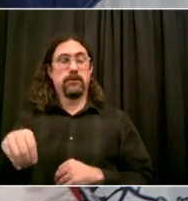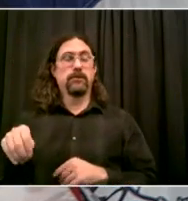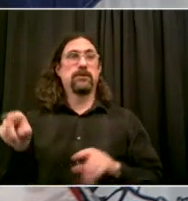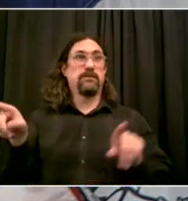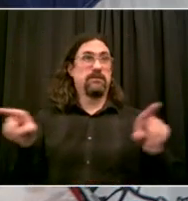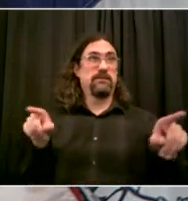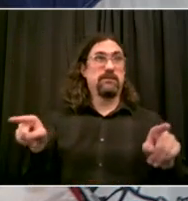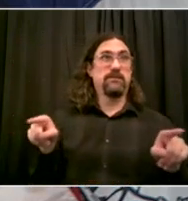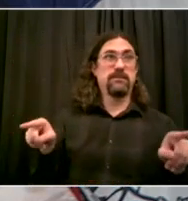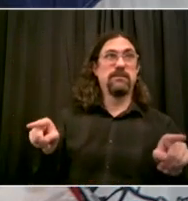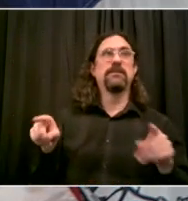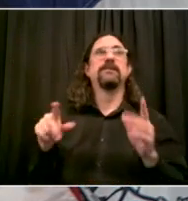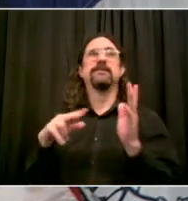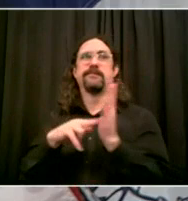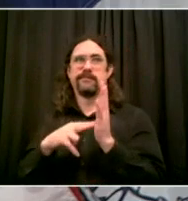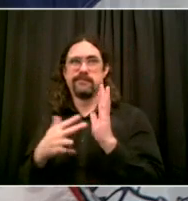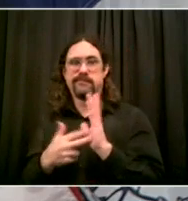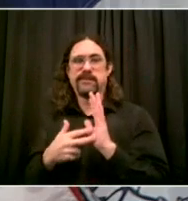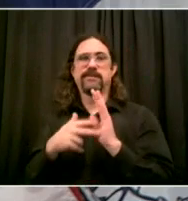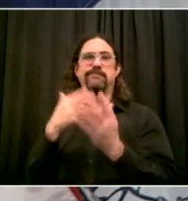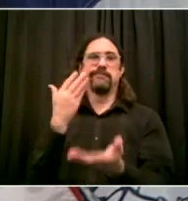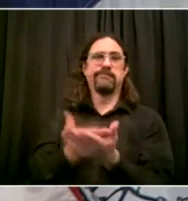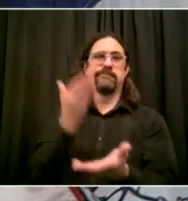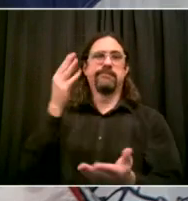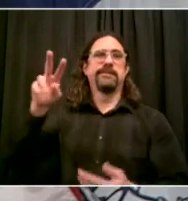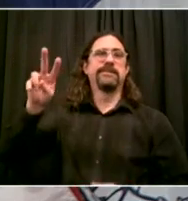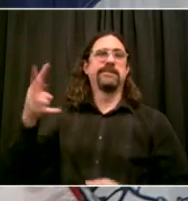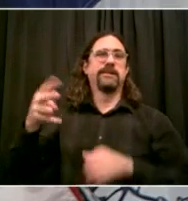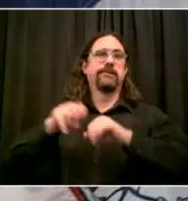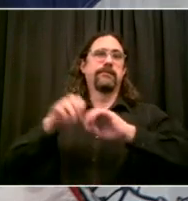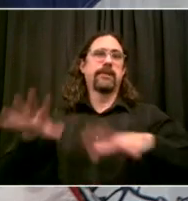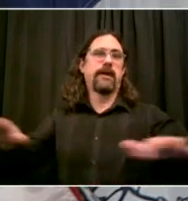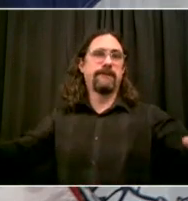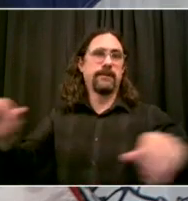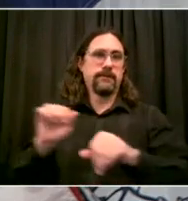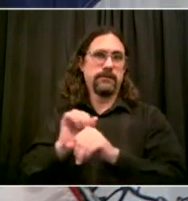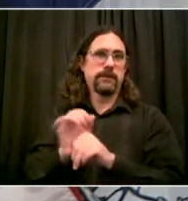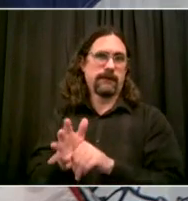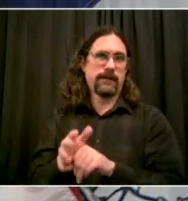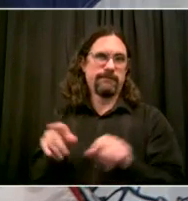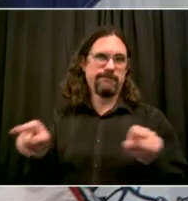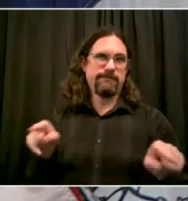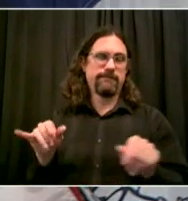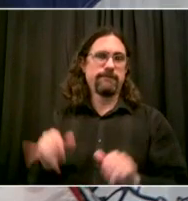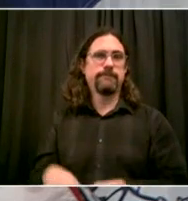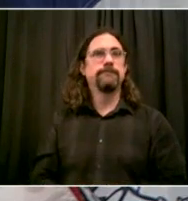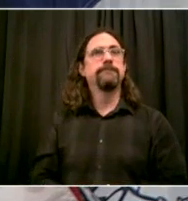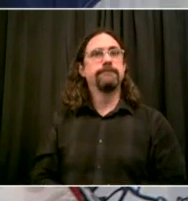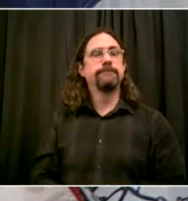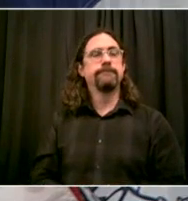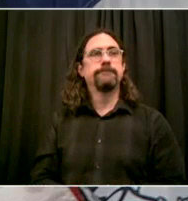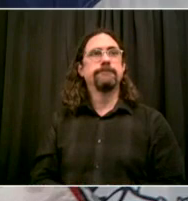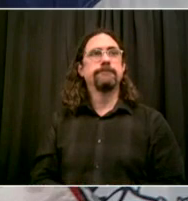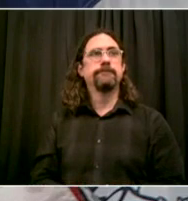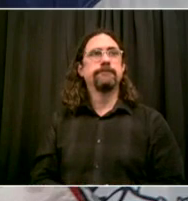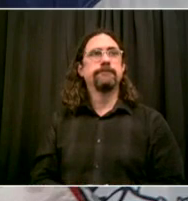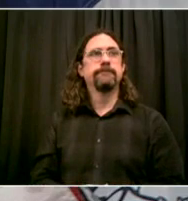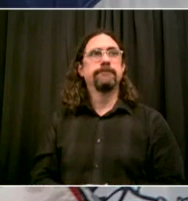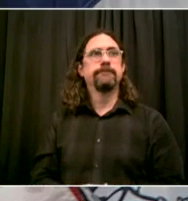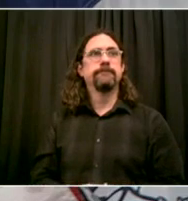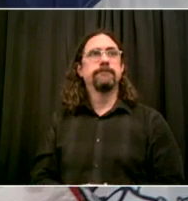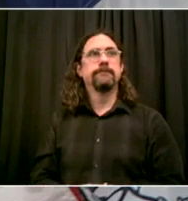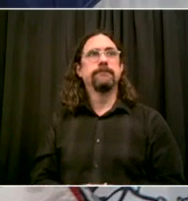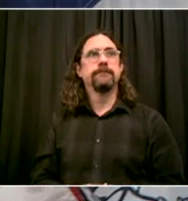Can we just flesh out a little more some of the enforcement efforts? For instance, you said you're going to get really serious about holiday